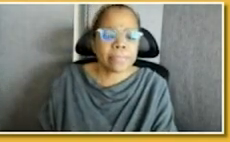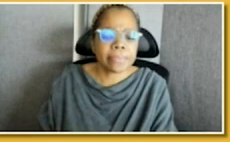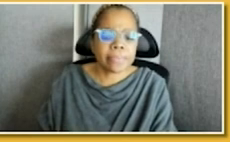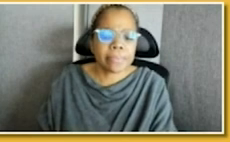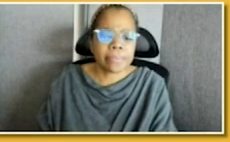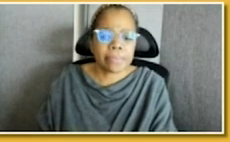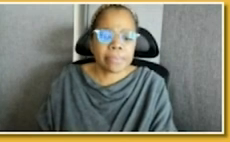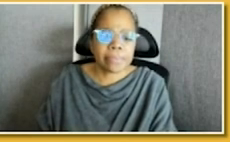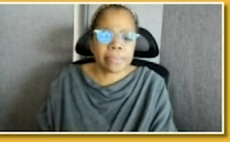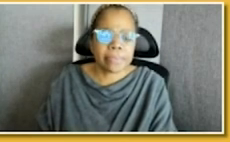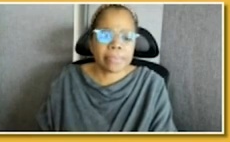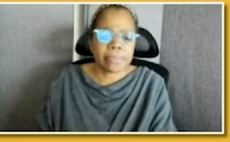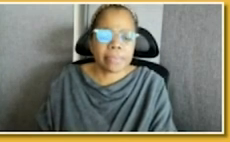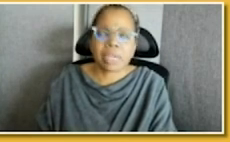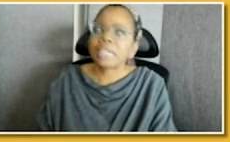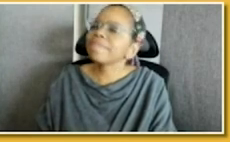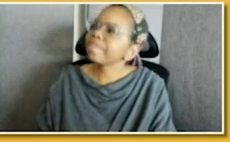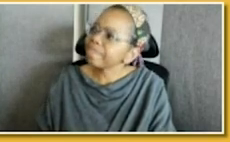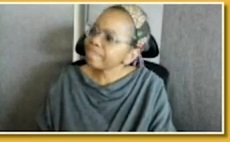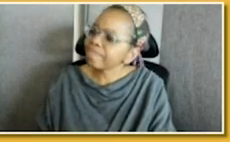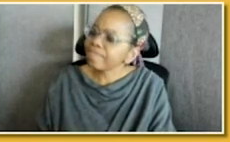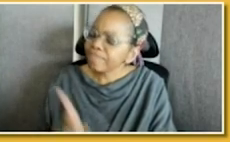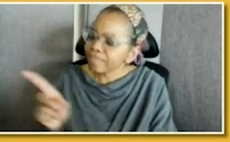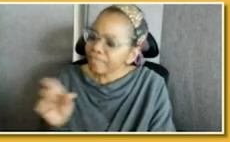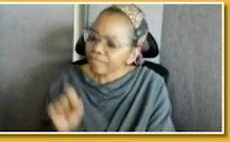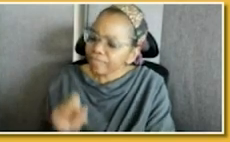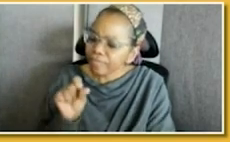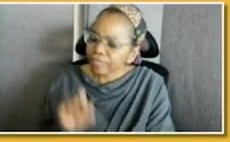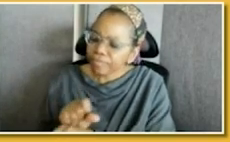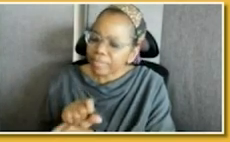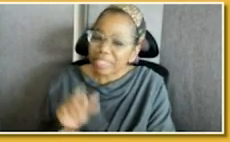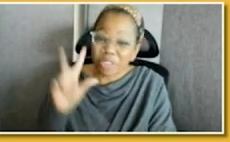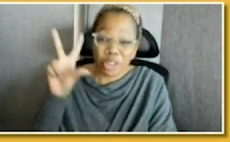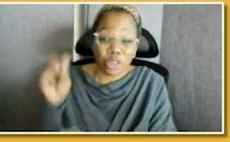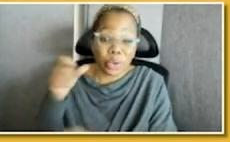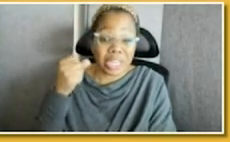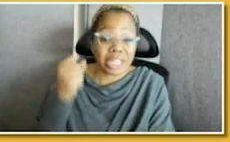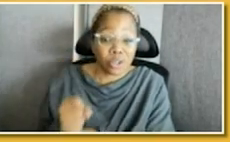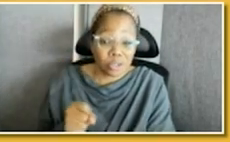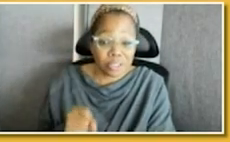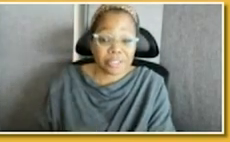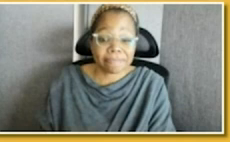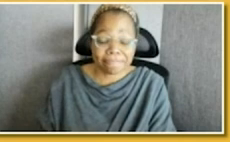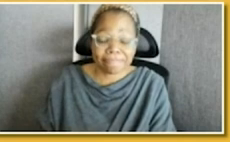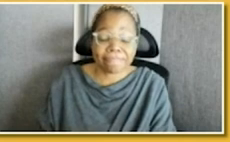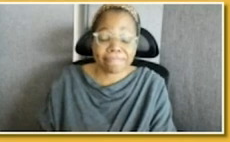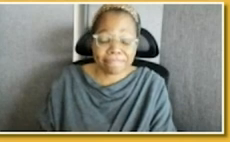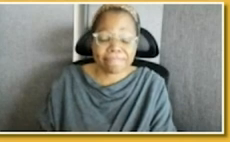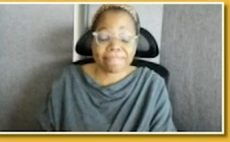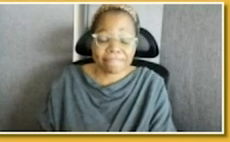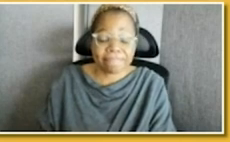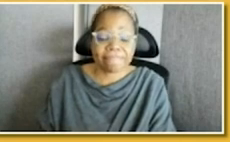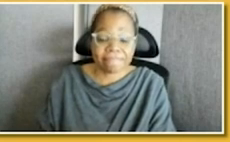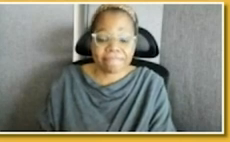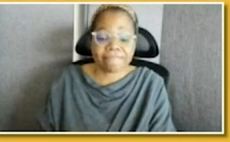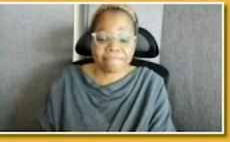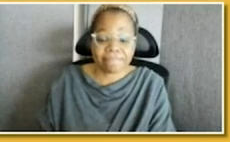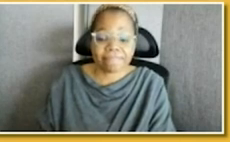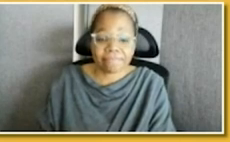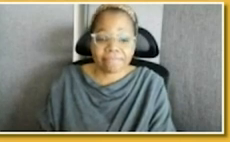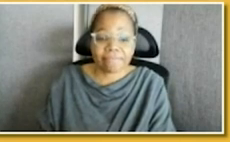He worked there for 30 years. Yeah. So he's now